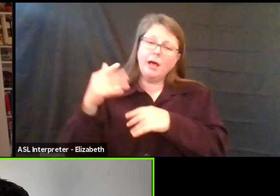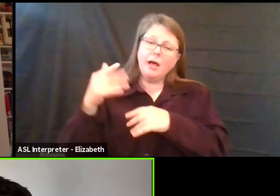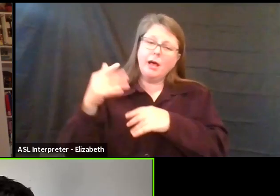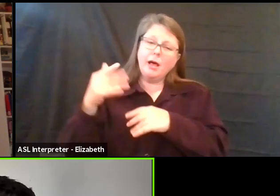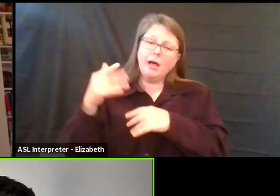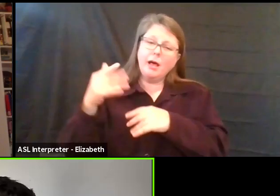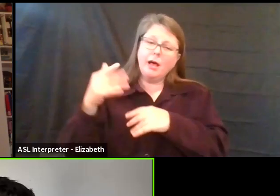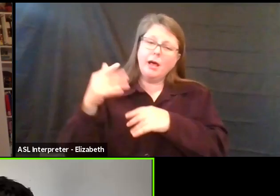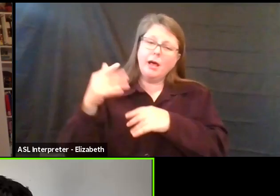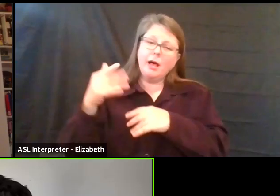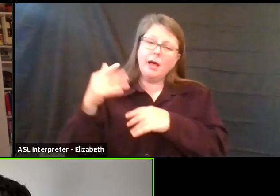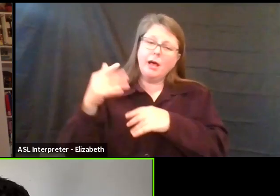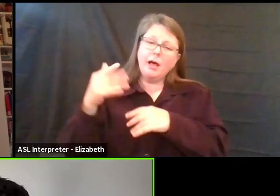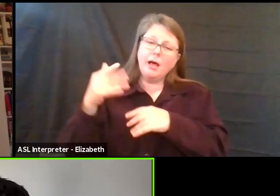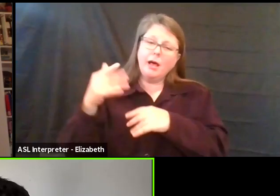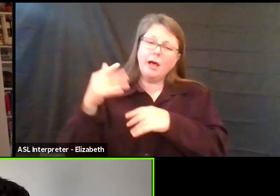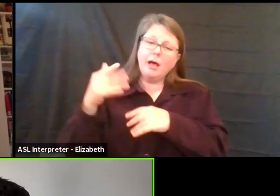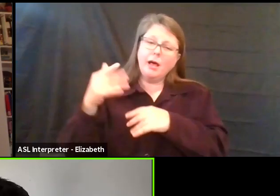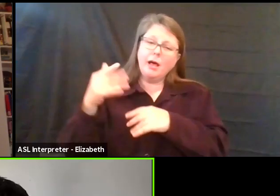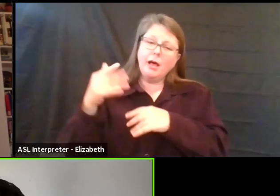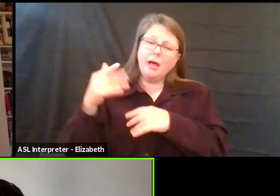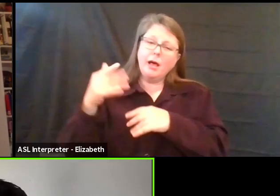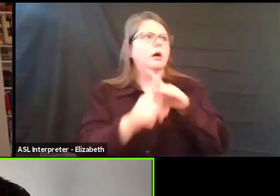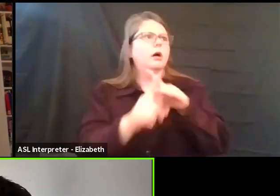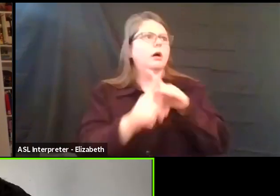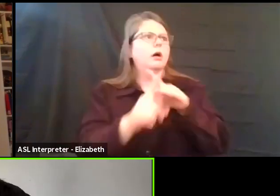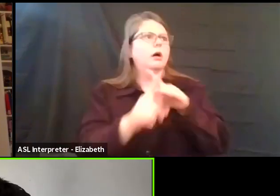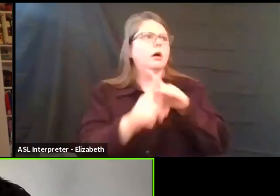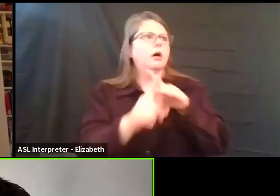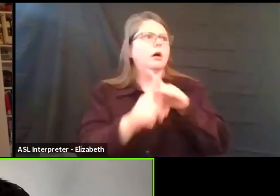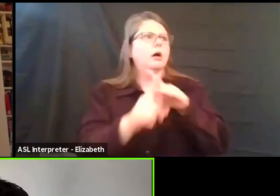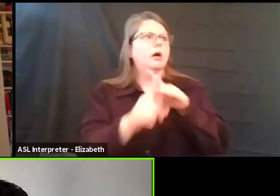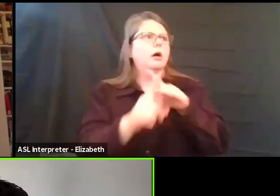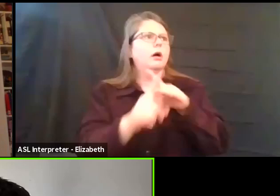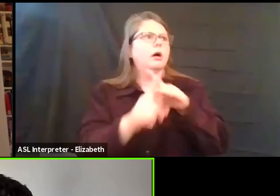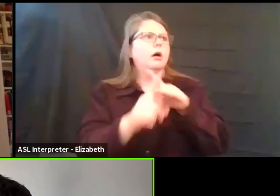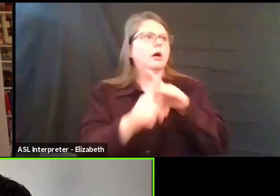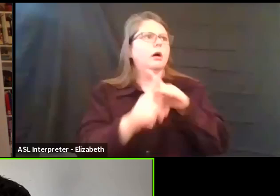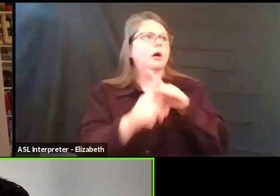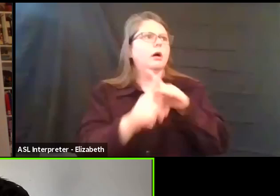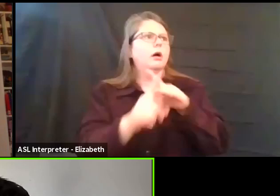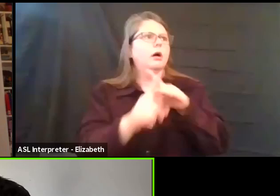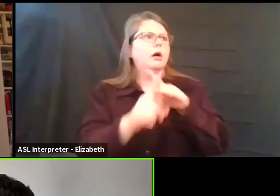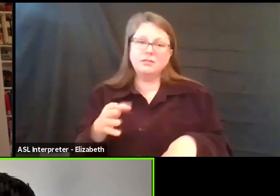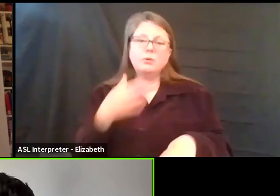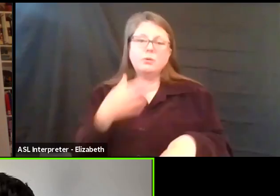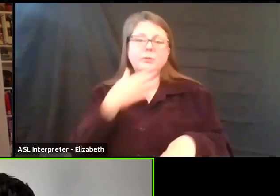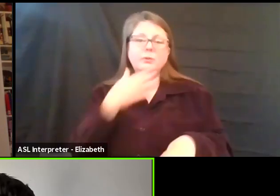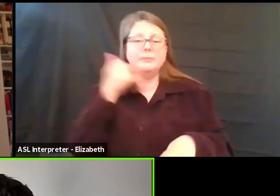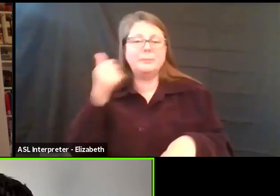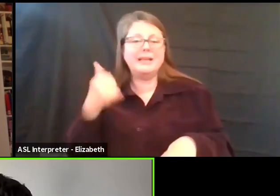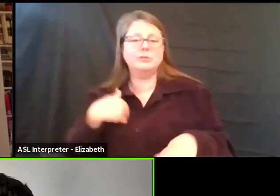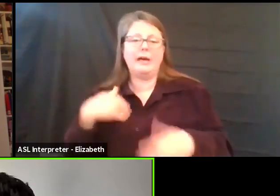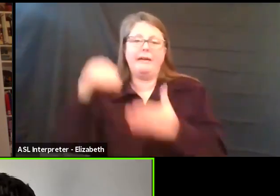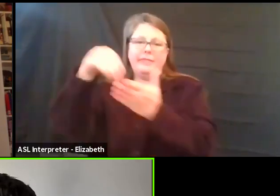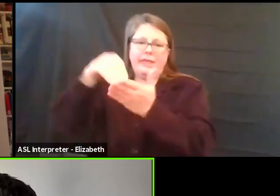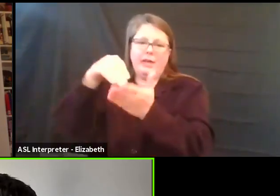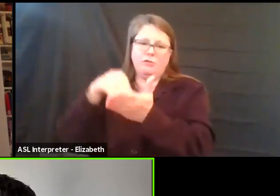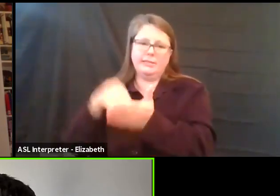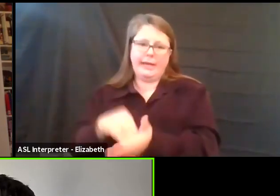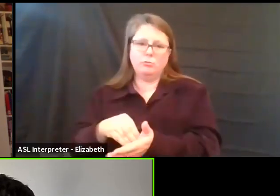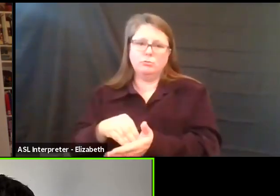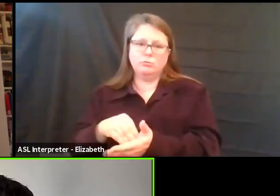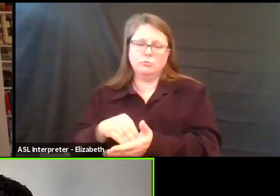begin with. The final thing, and again, as Mr. Frederickson said, well, not quite the final thing, but keep track of